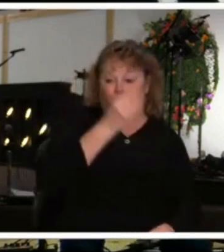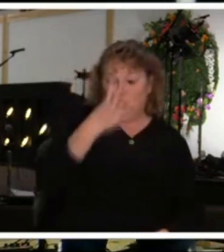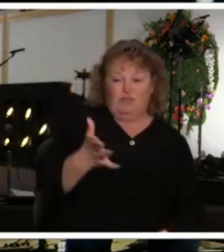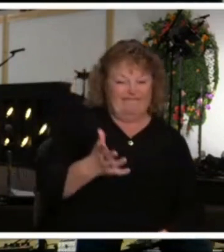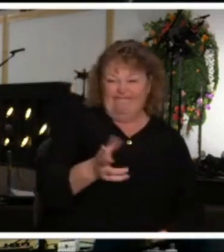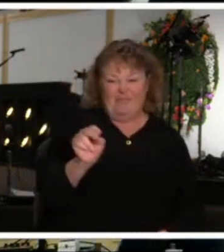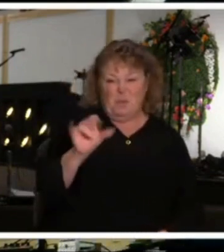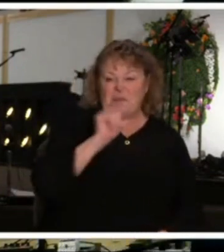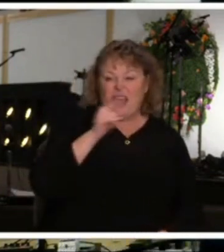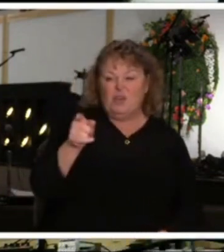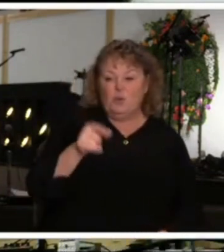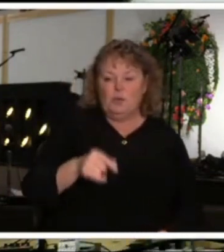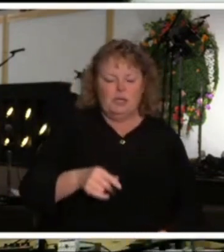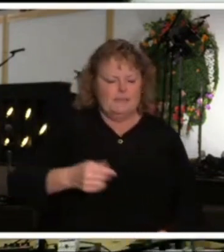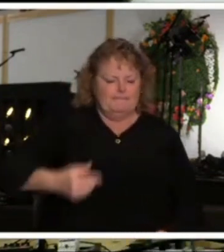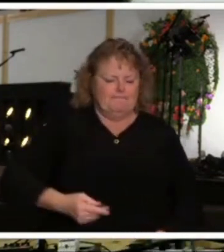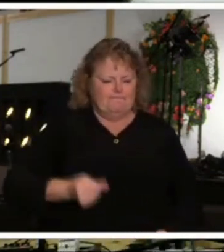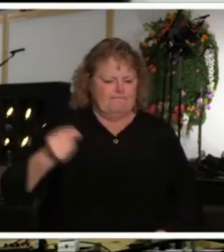oh, put his head down.